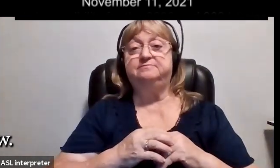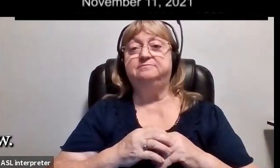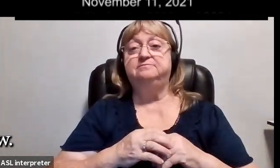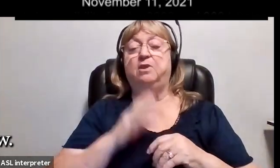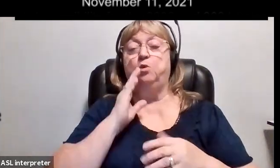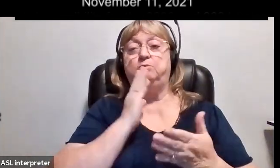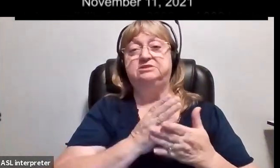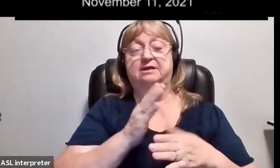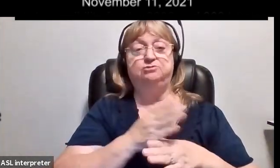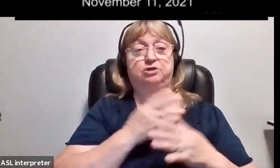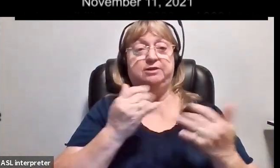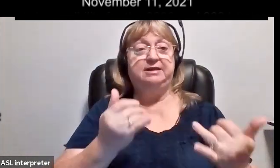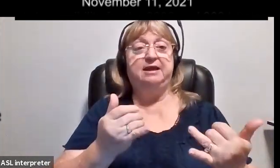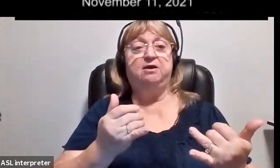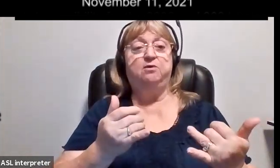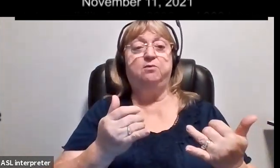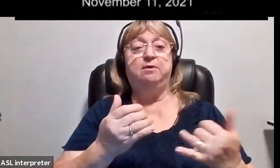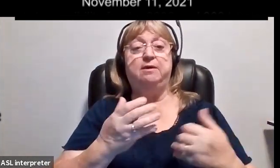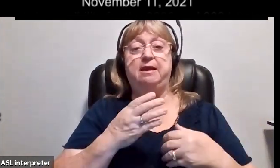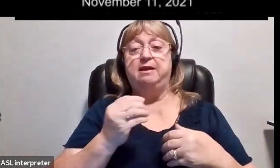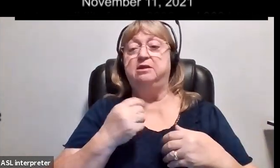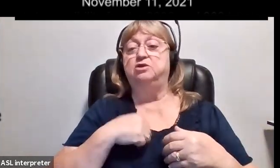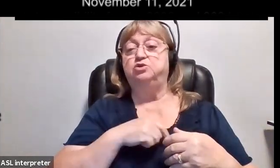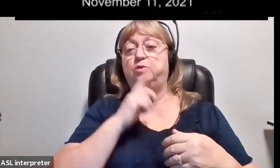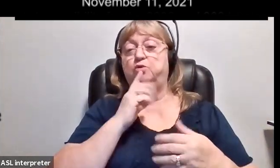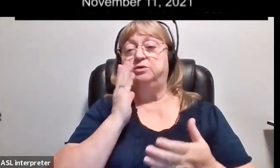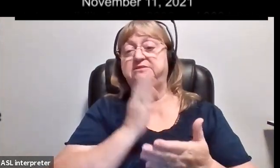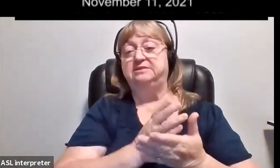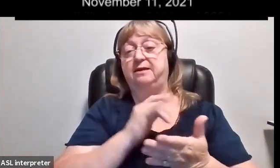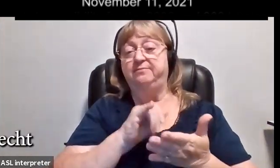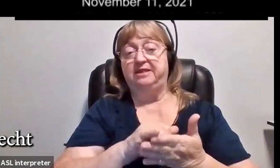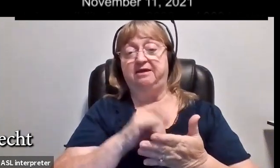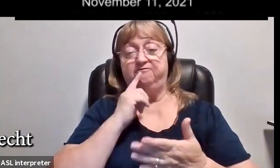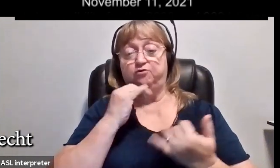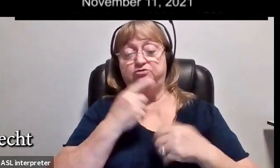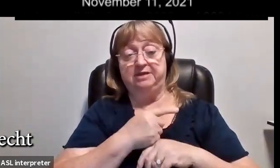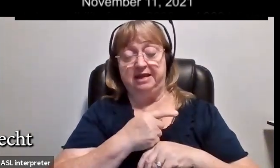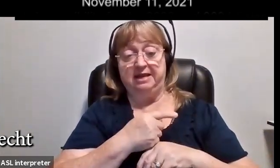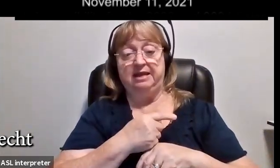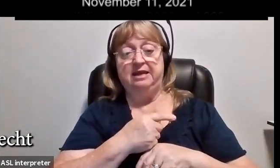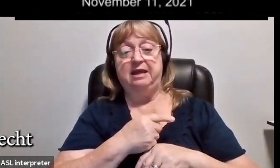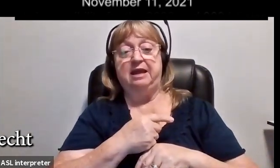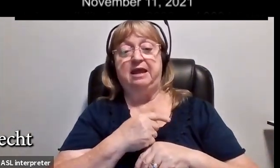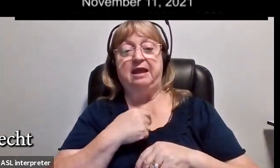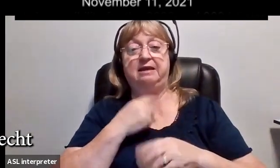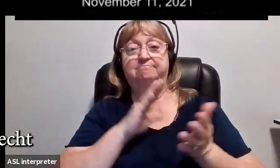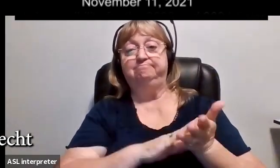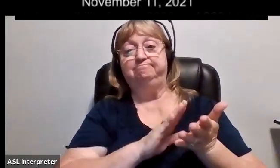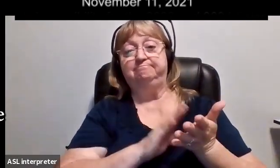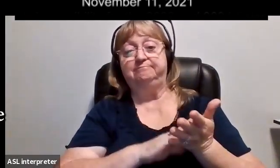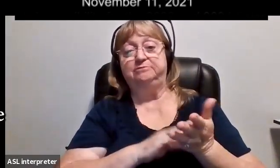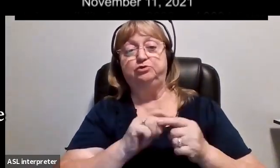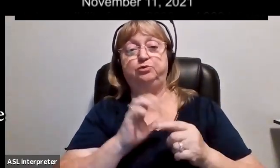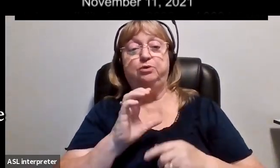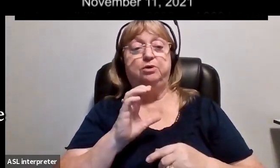stop sharing now, and so we're going to stop there for today. And I'm to shout out to Christy Albrecht